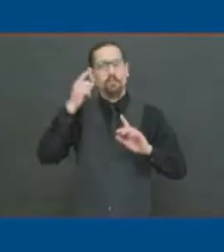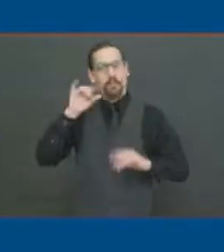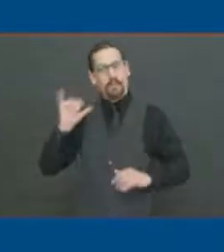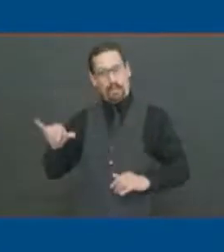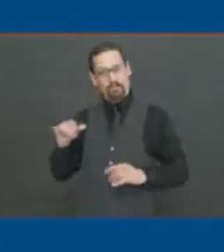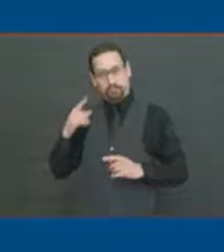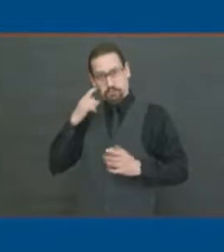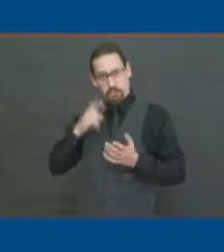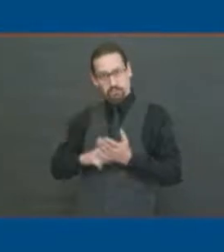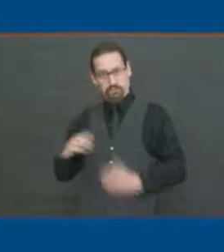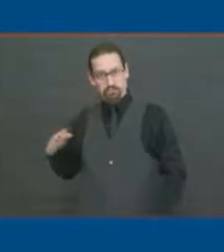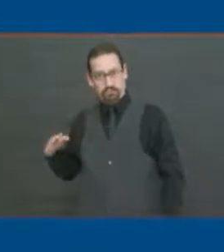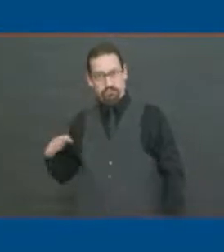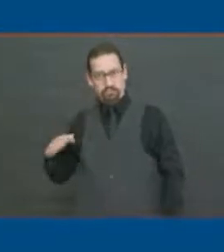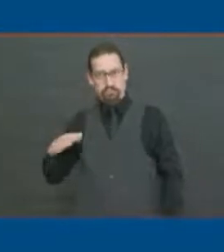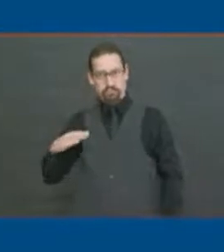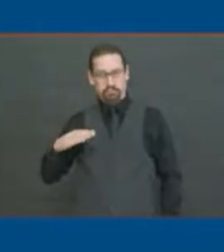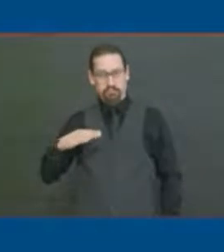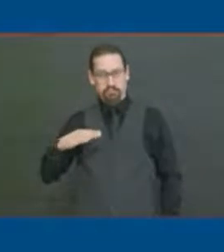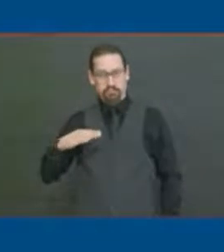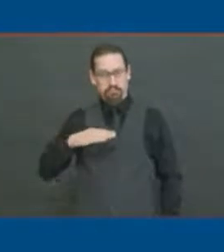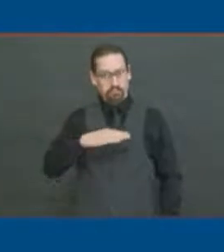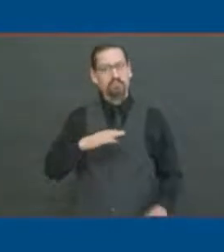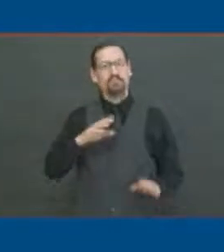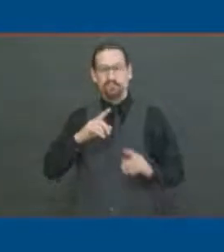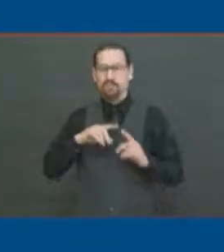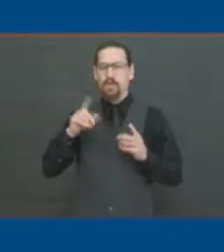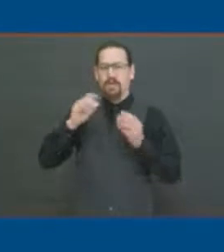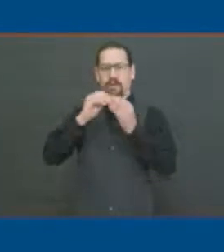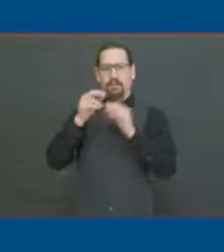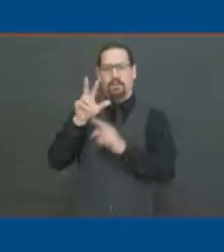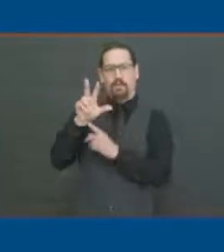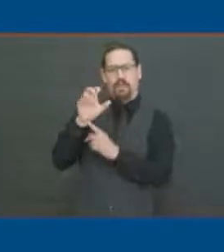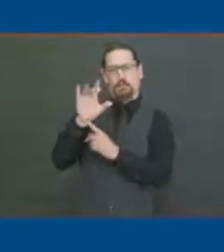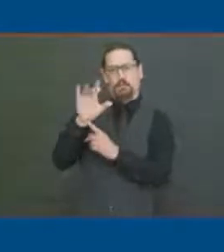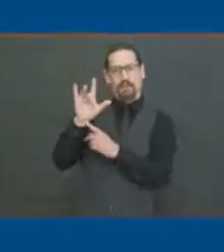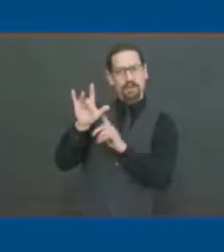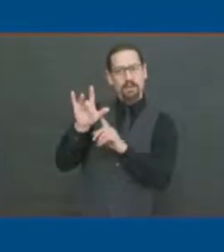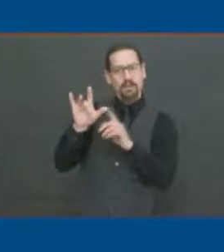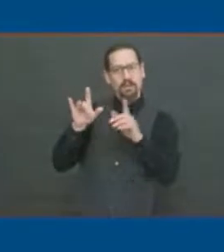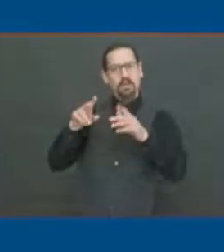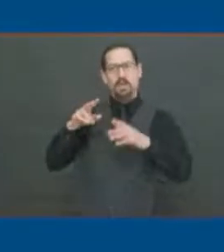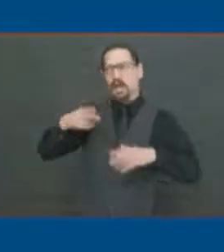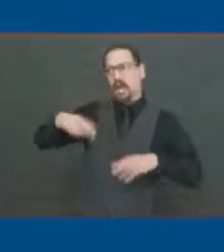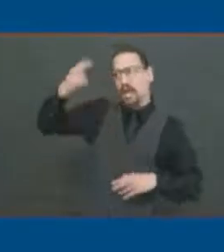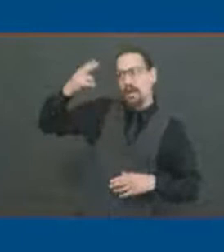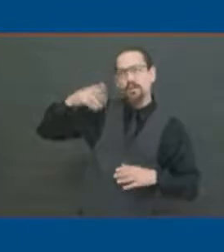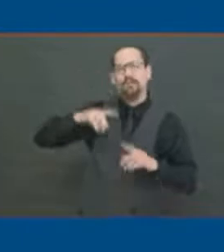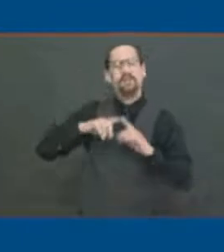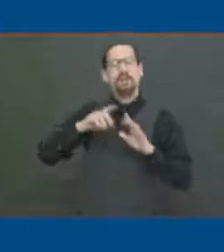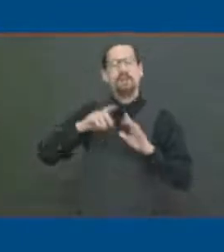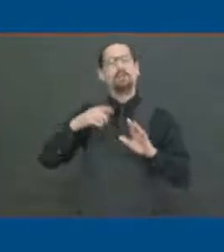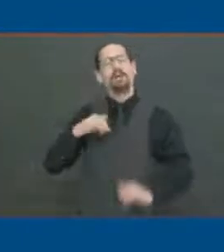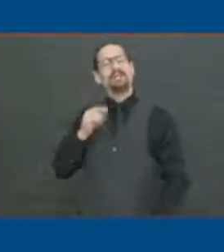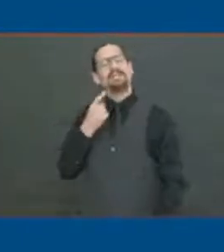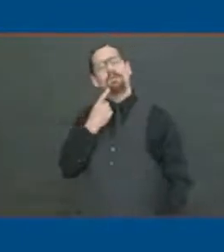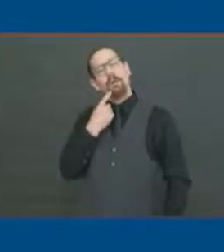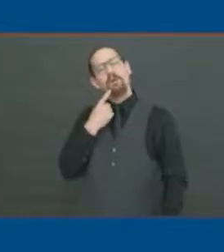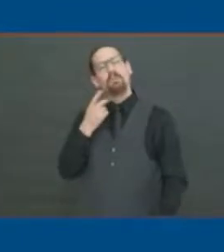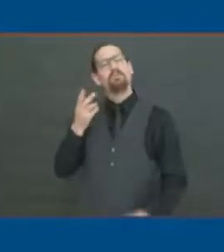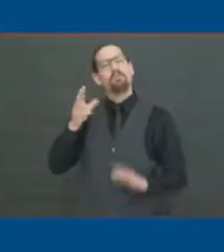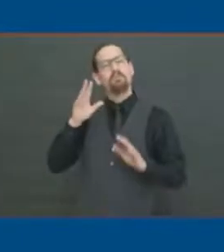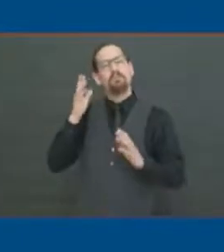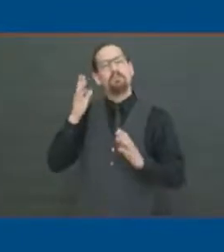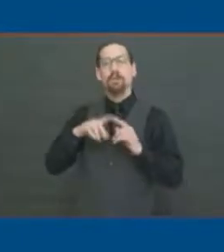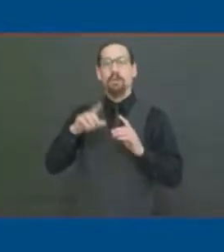bit of a bump, we think it should not alarm you. We think it's a reflection of the fact that we are